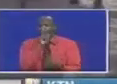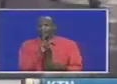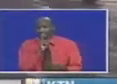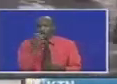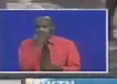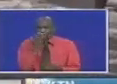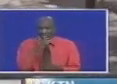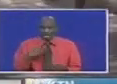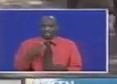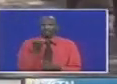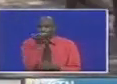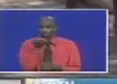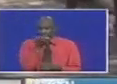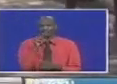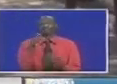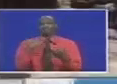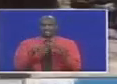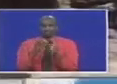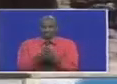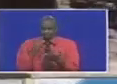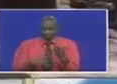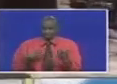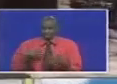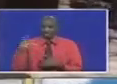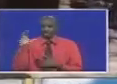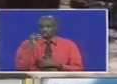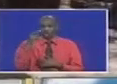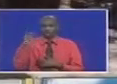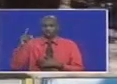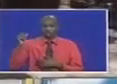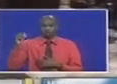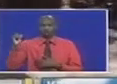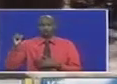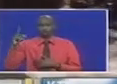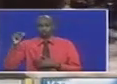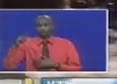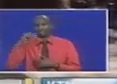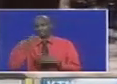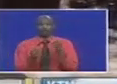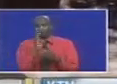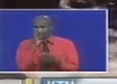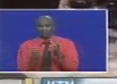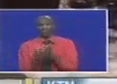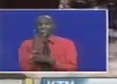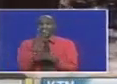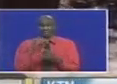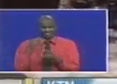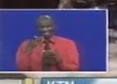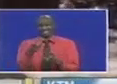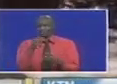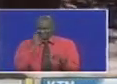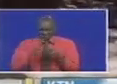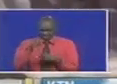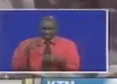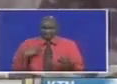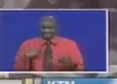oil and uji mix. The village name Chokochok, meaning a spring of water, the irony of a name, today offering